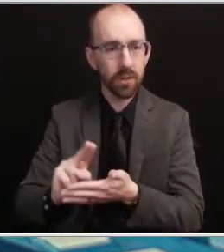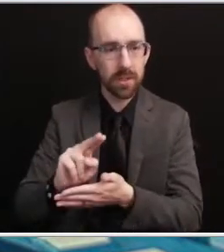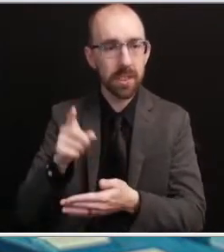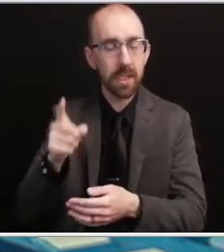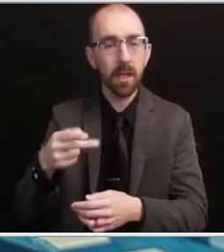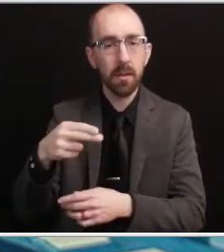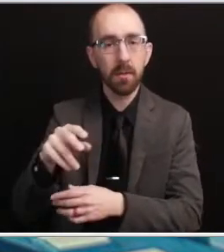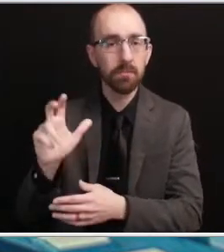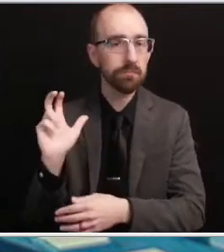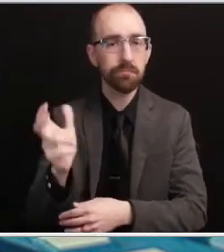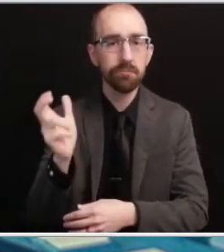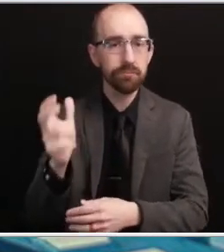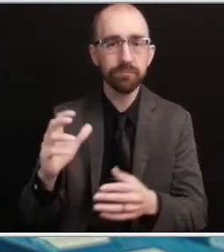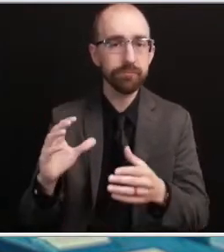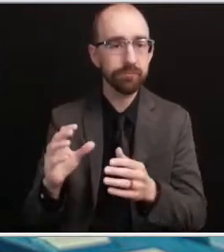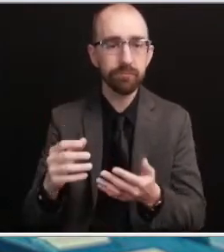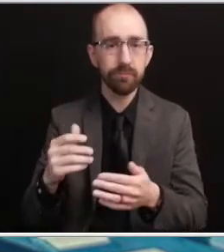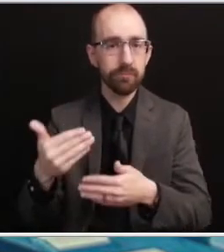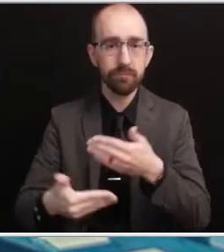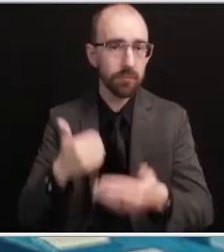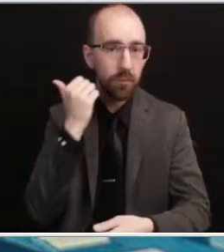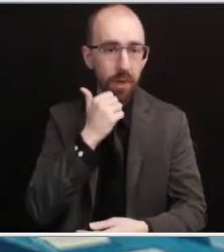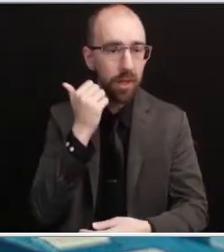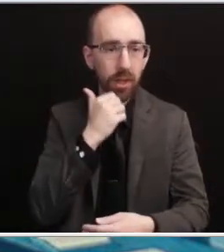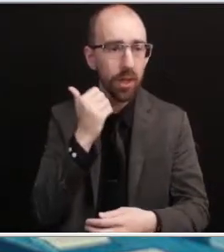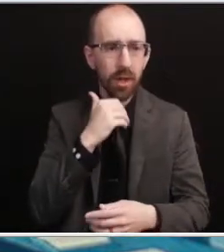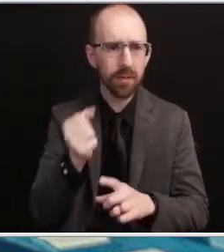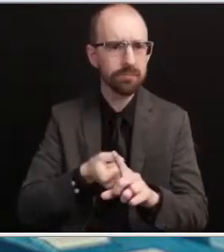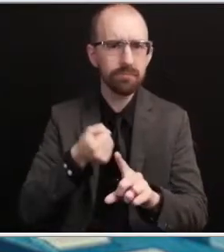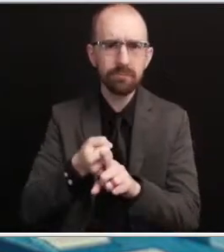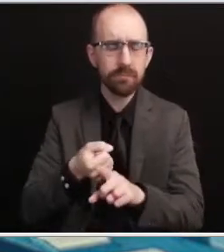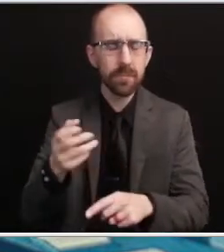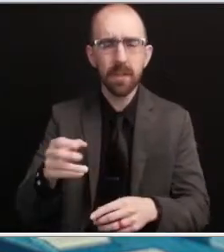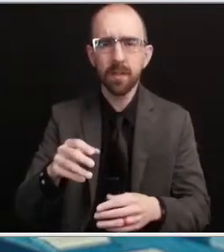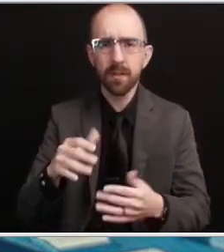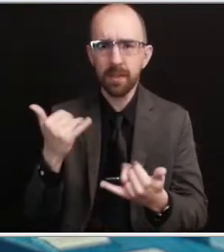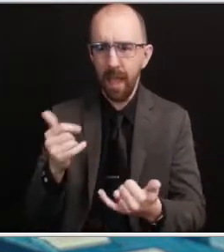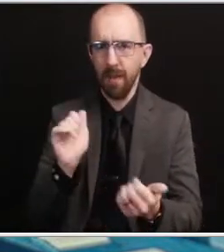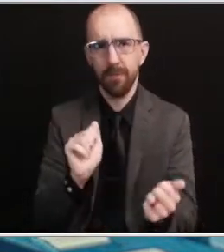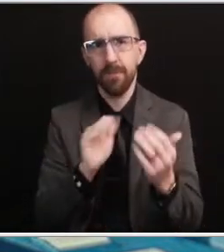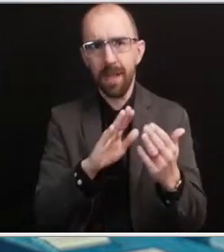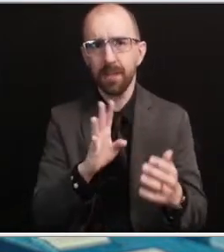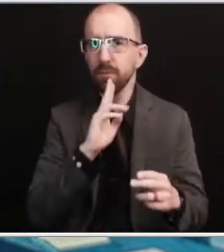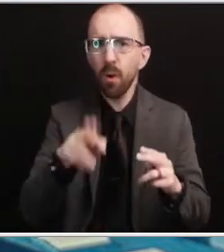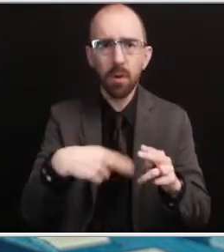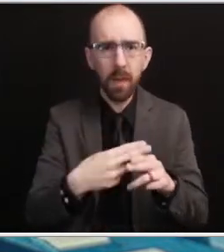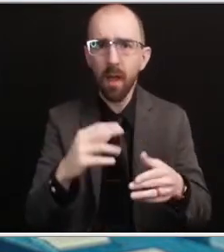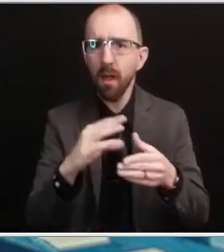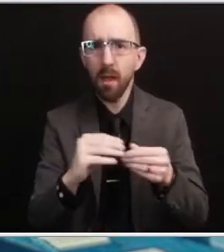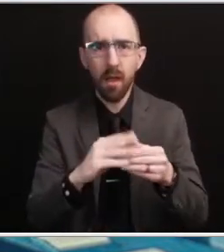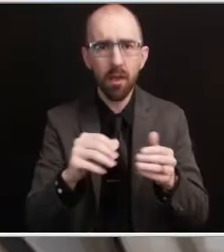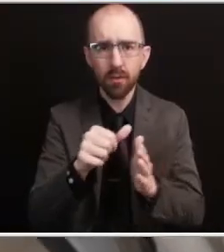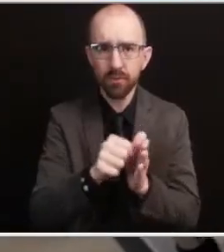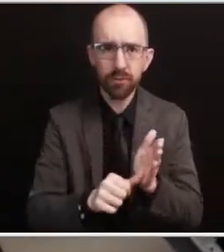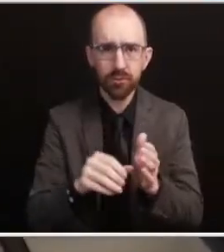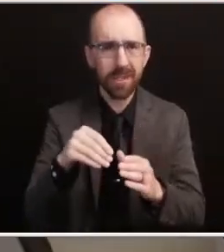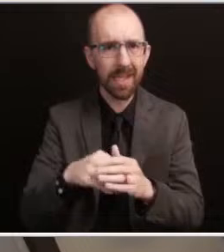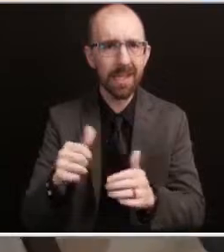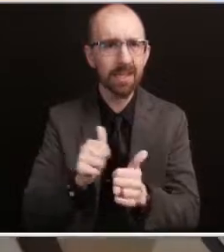for him. He found himself facing one of the most talked about surgeries in sports medicine. Alexis Del Cid shows us.